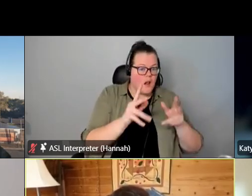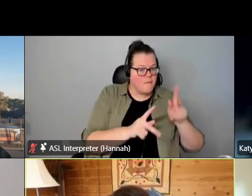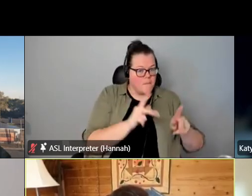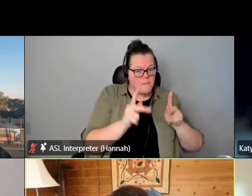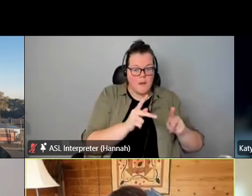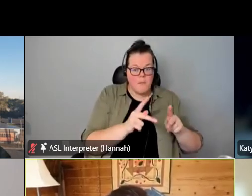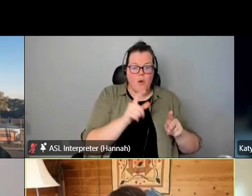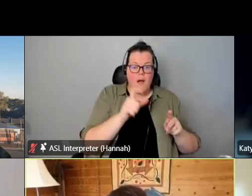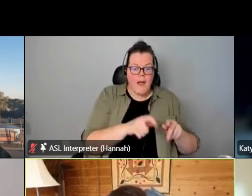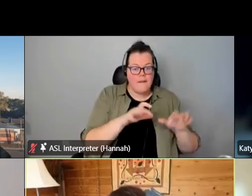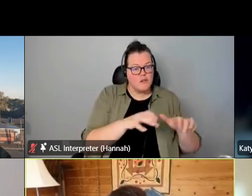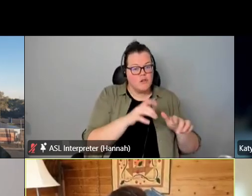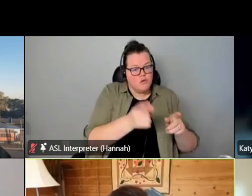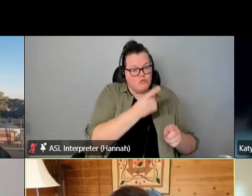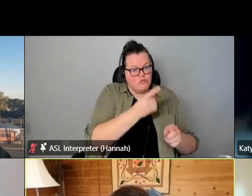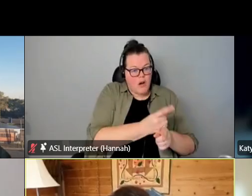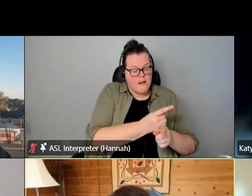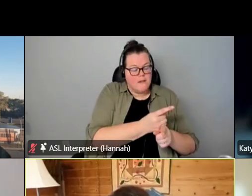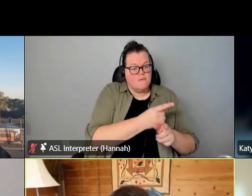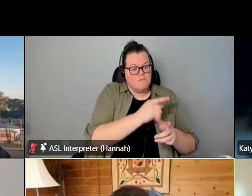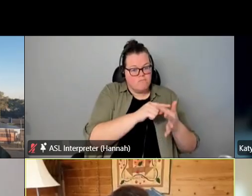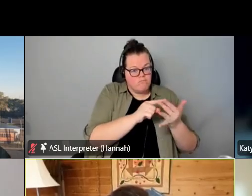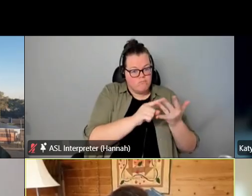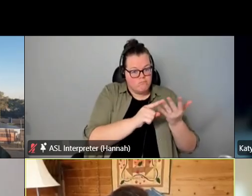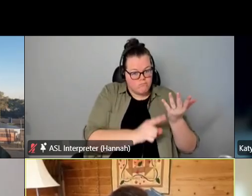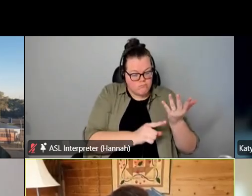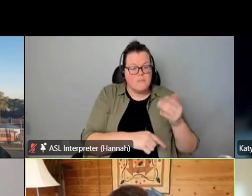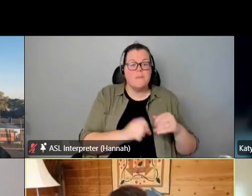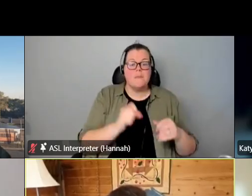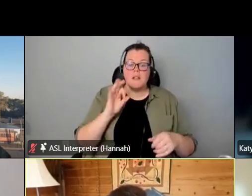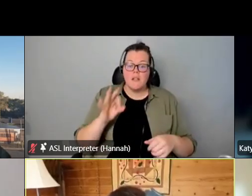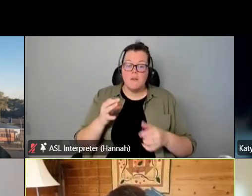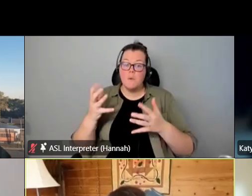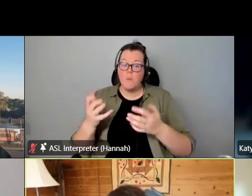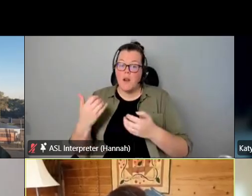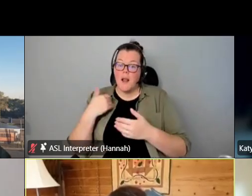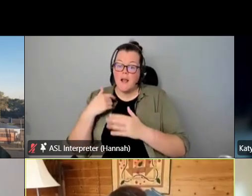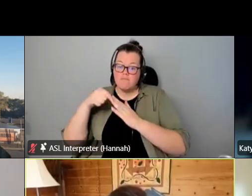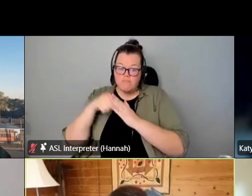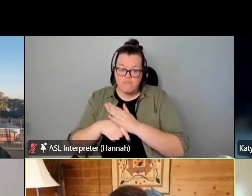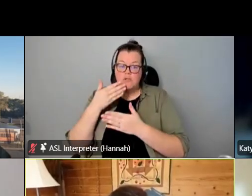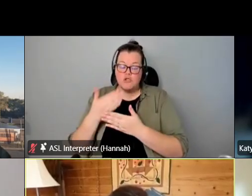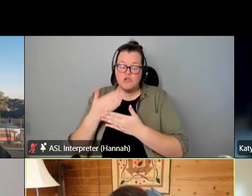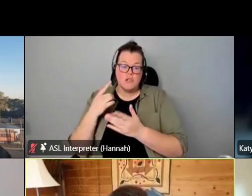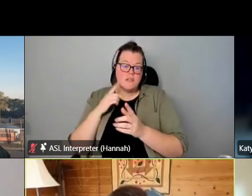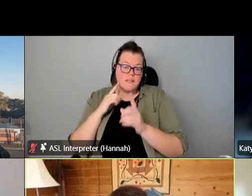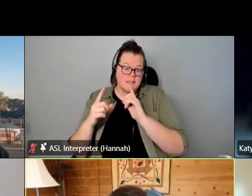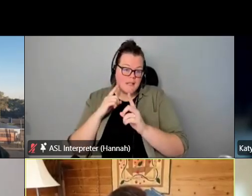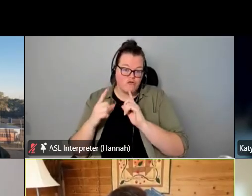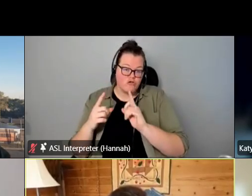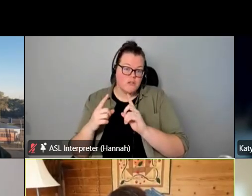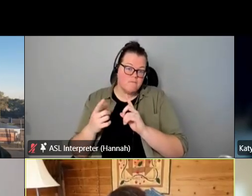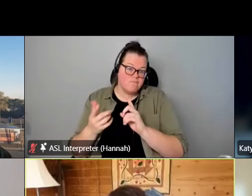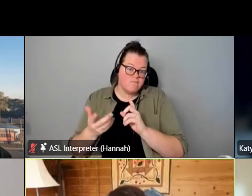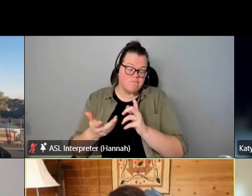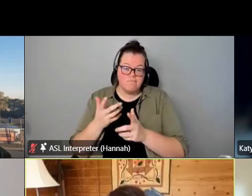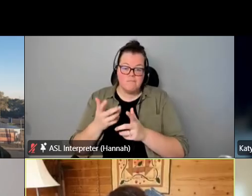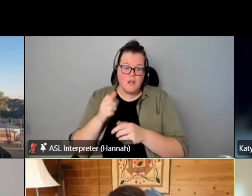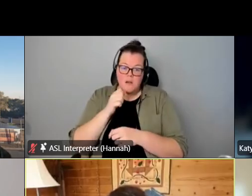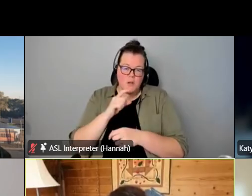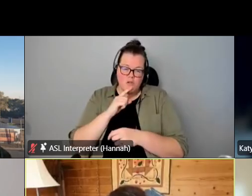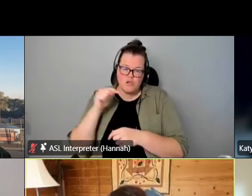have to do it right. Now, if we want to have a good discussion, I'm not sure this meeting